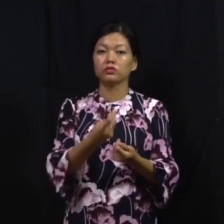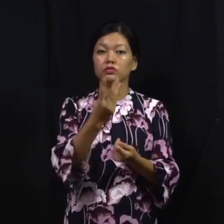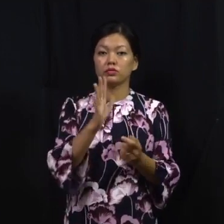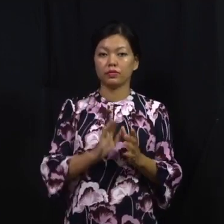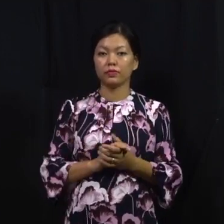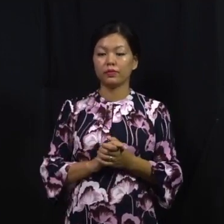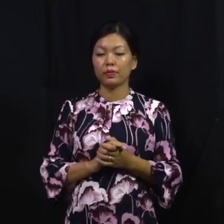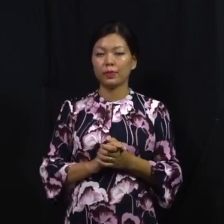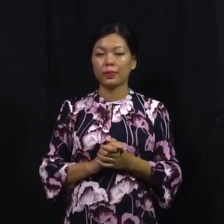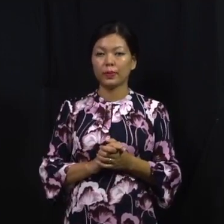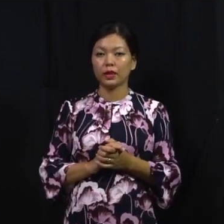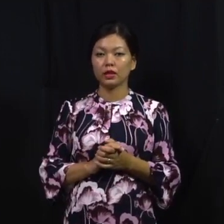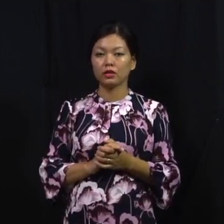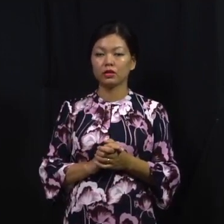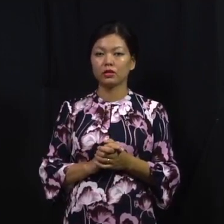Okay.